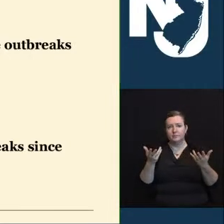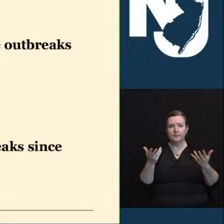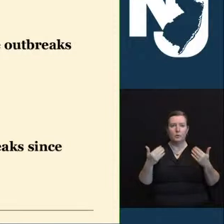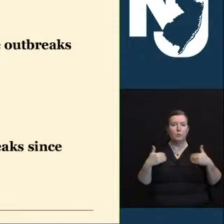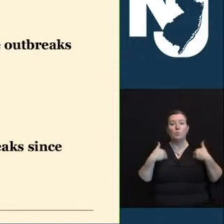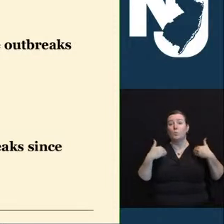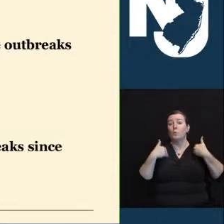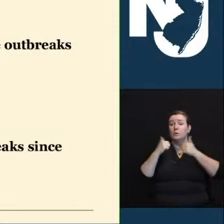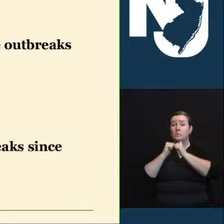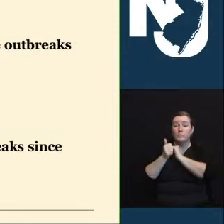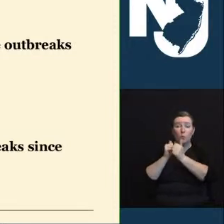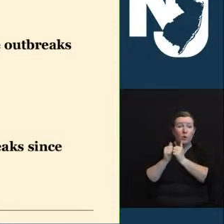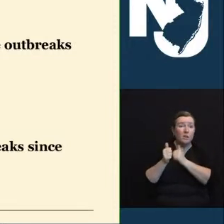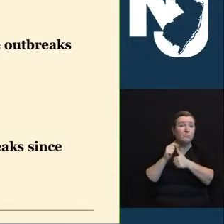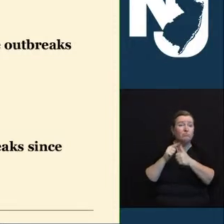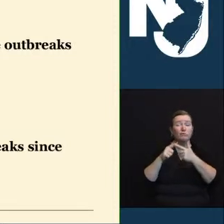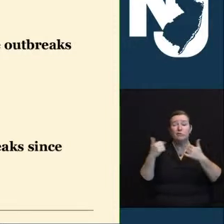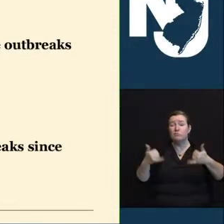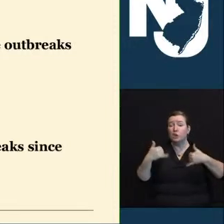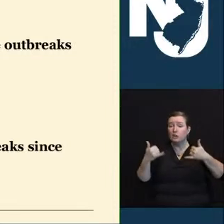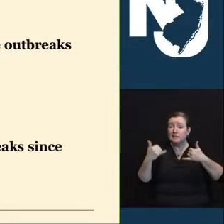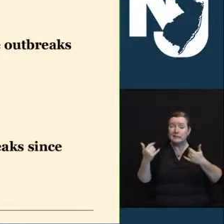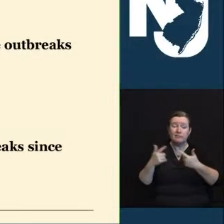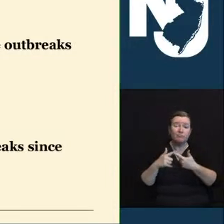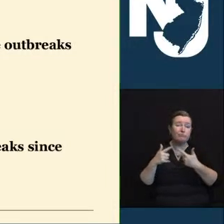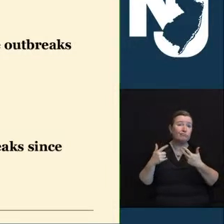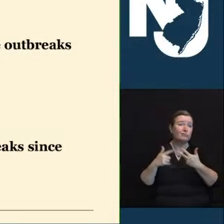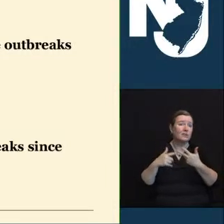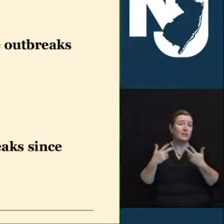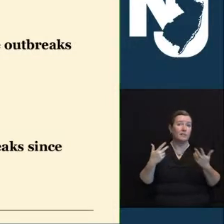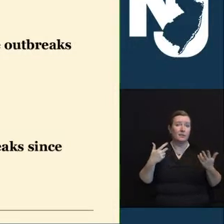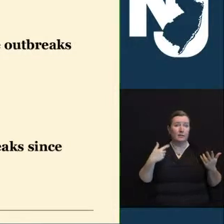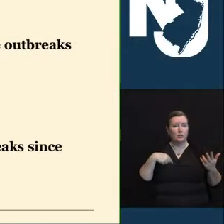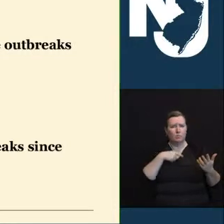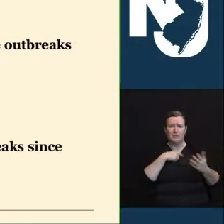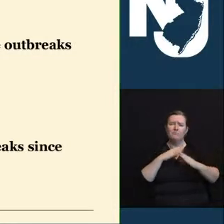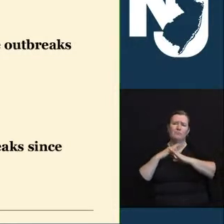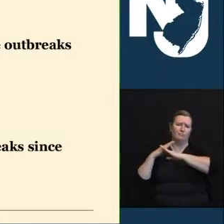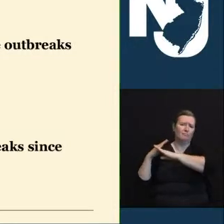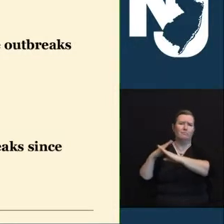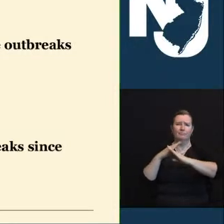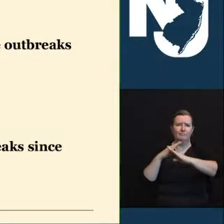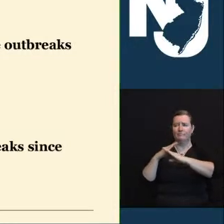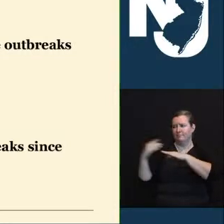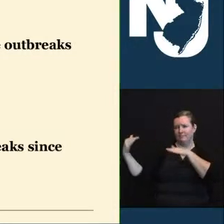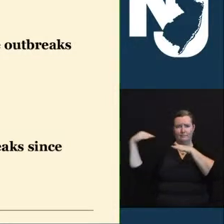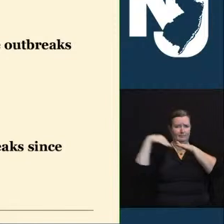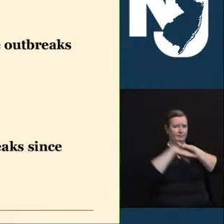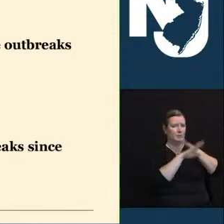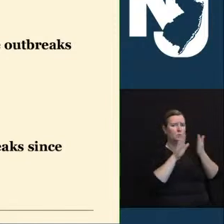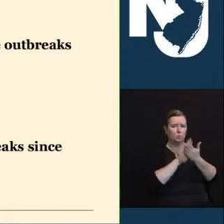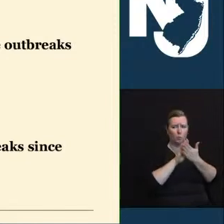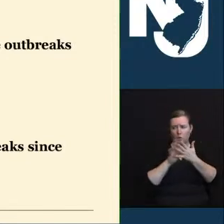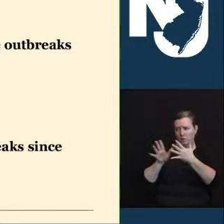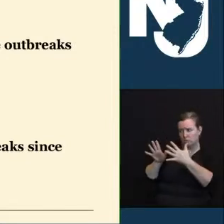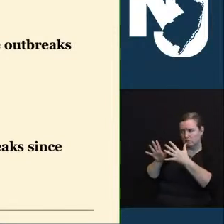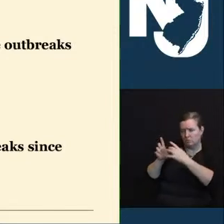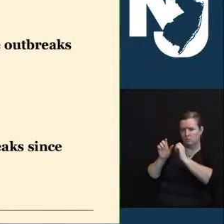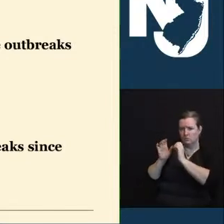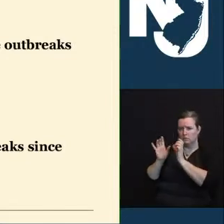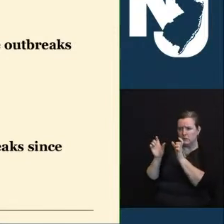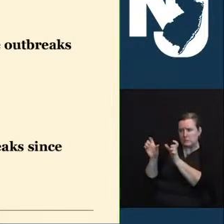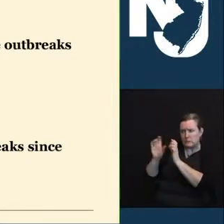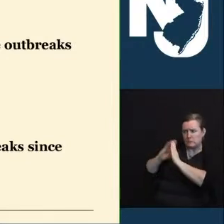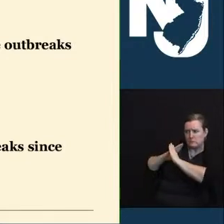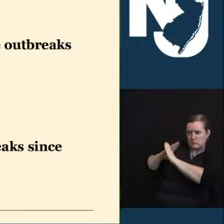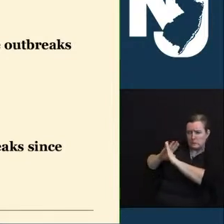kind of a party or gathering. And our work has been to prevent those cases from getting through the schoolhouse door. And for the most part, that